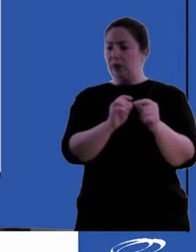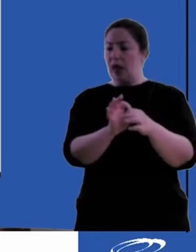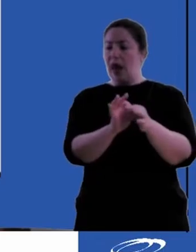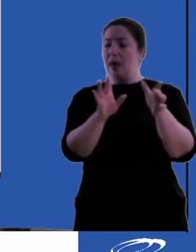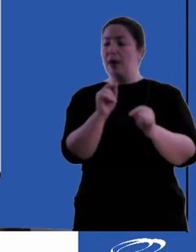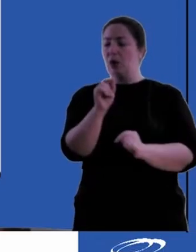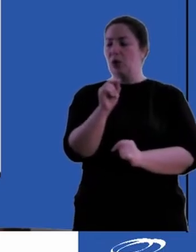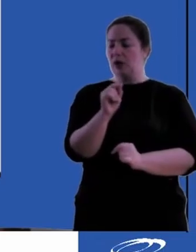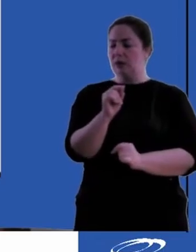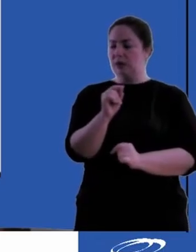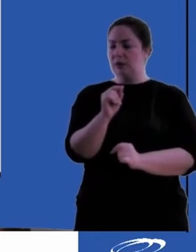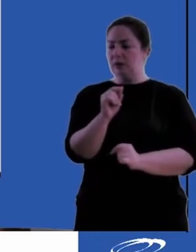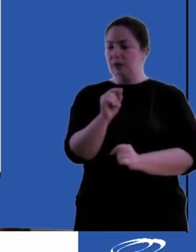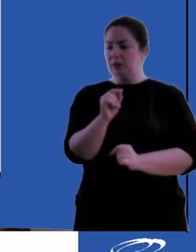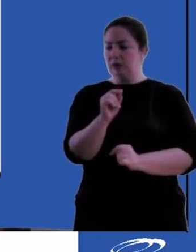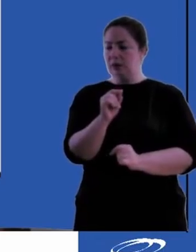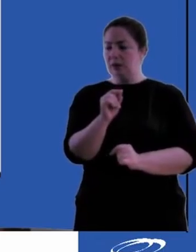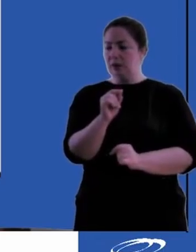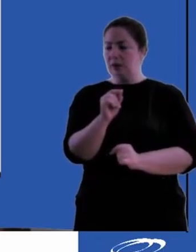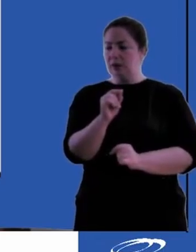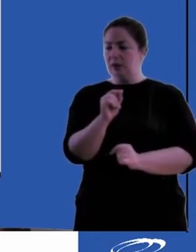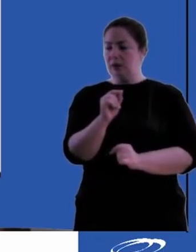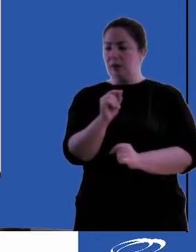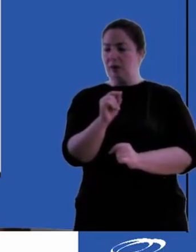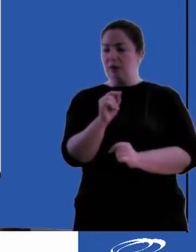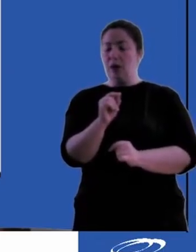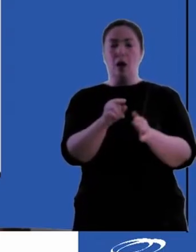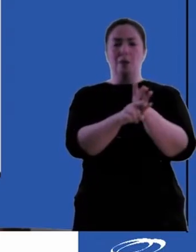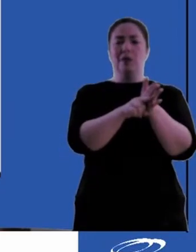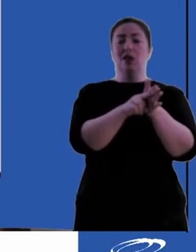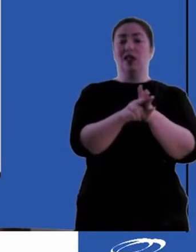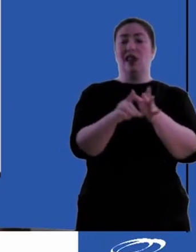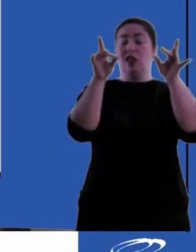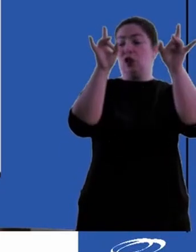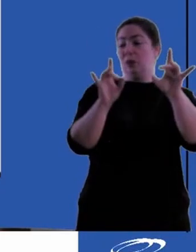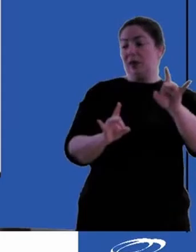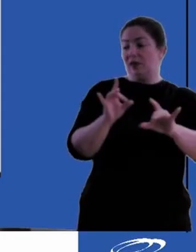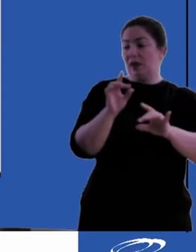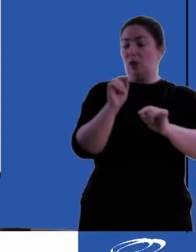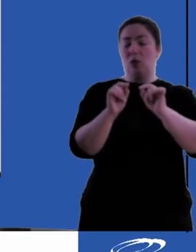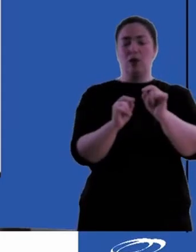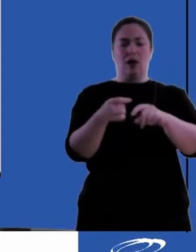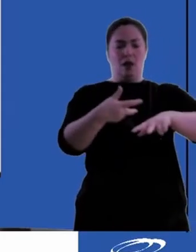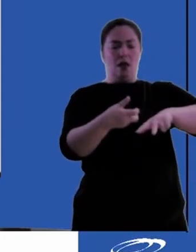is cleared by the United States Food and Drug Administration to test synovial fluid. These are the organisms that are on it. So they include a number